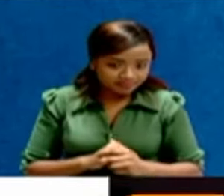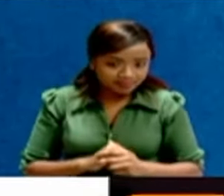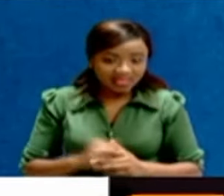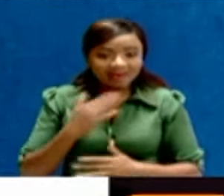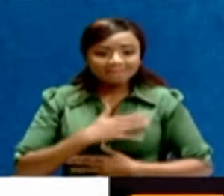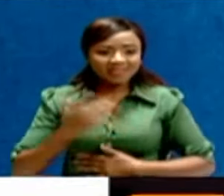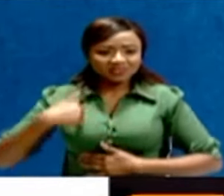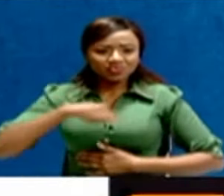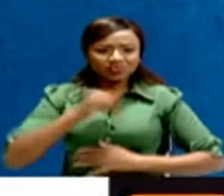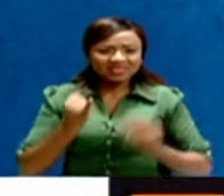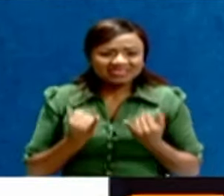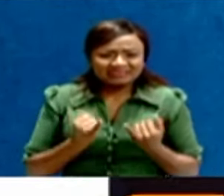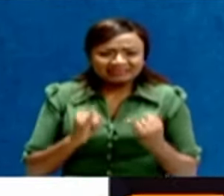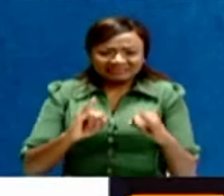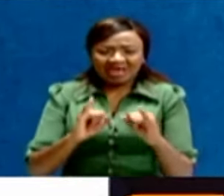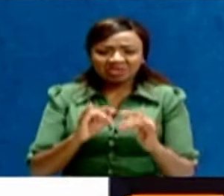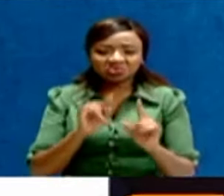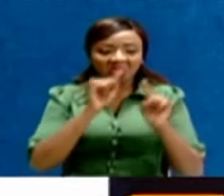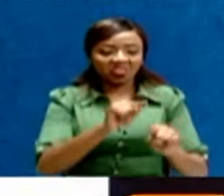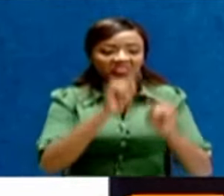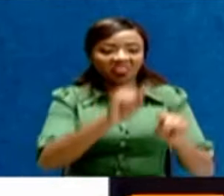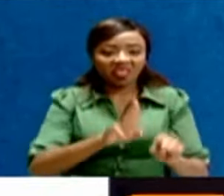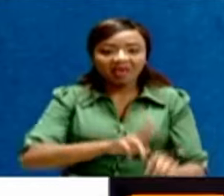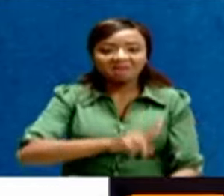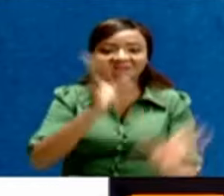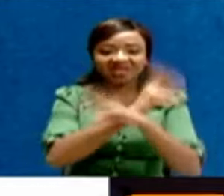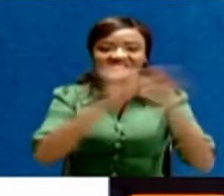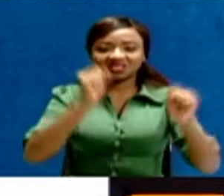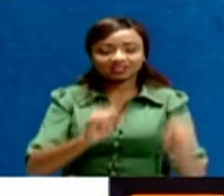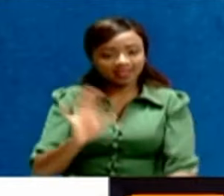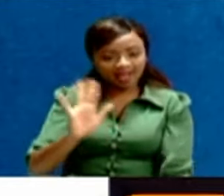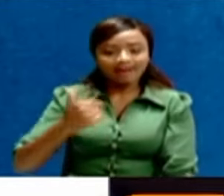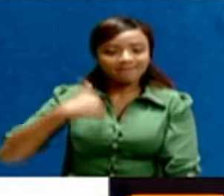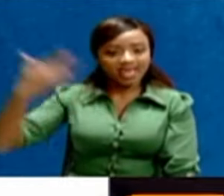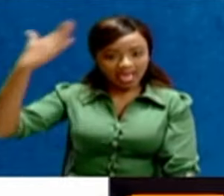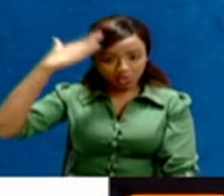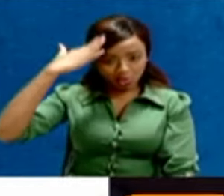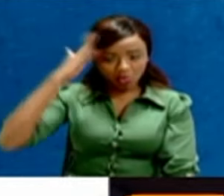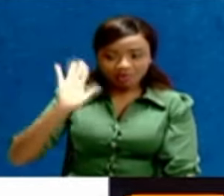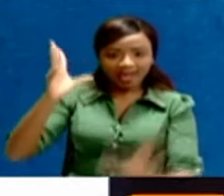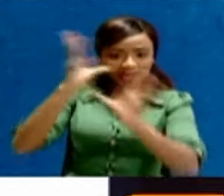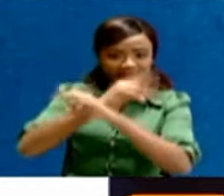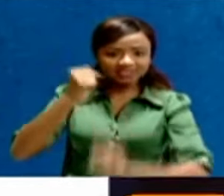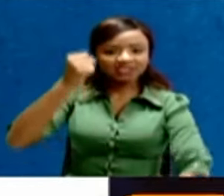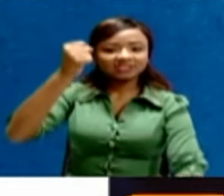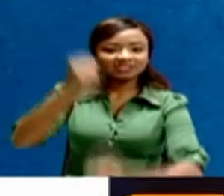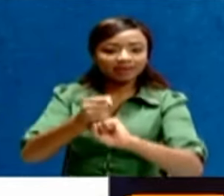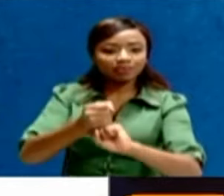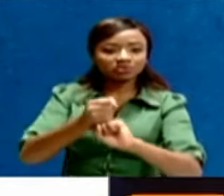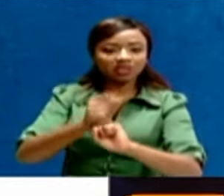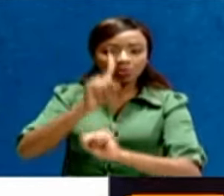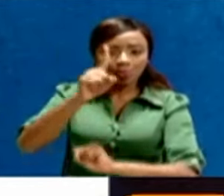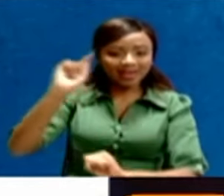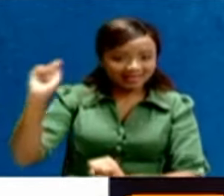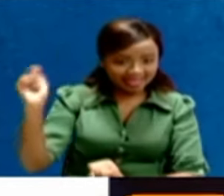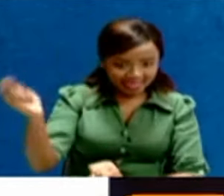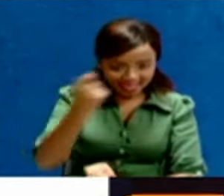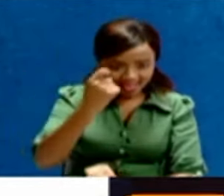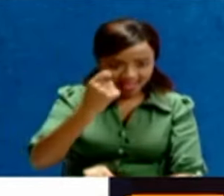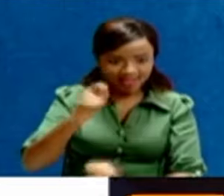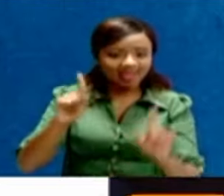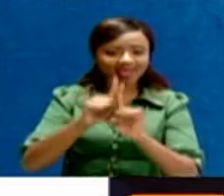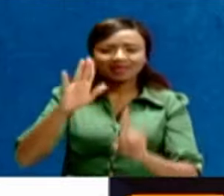Let us not try even to blame the president. I know where the president sits. He supports one Kenya,